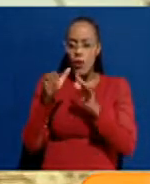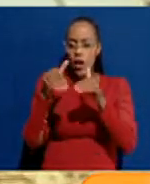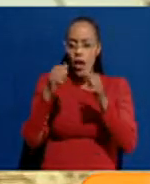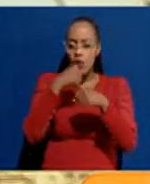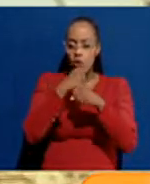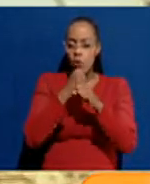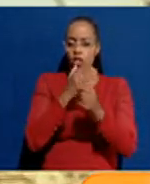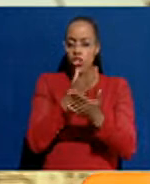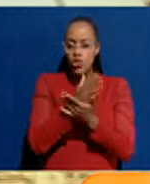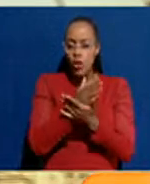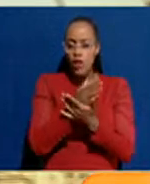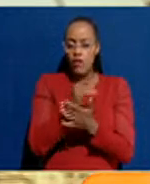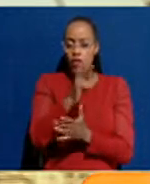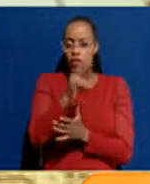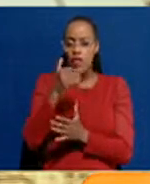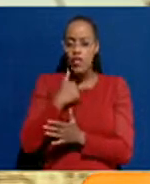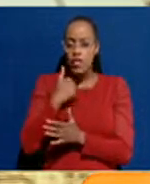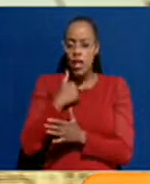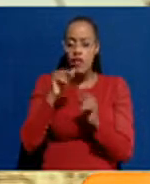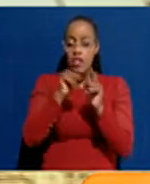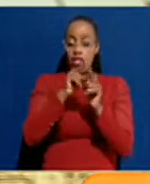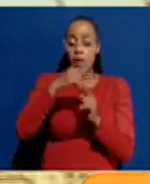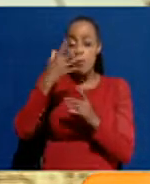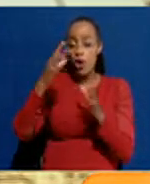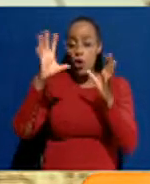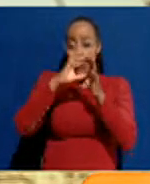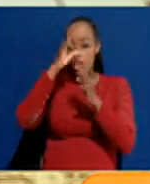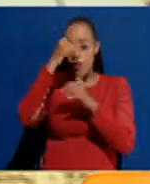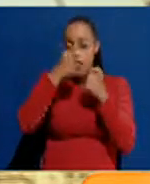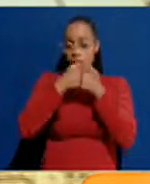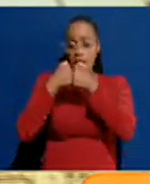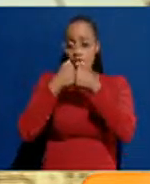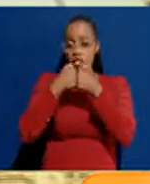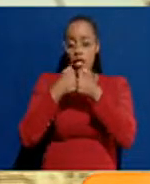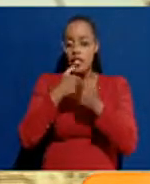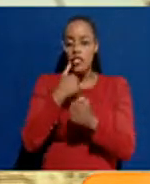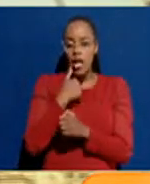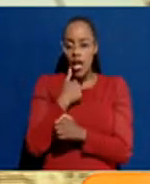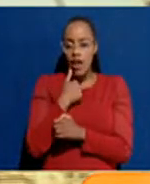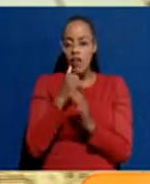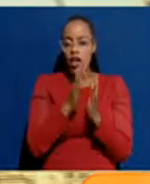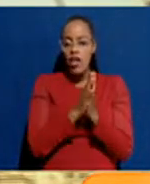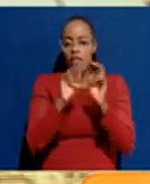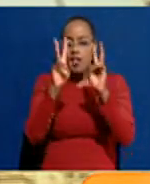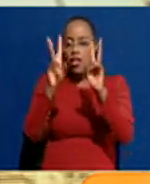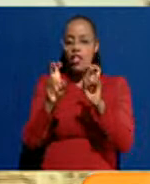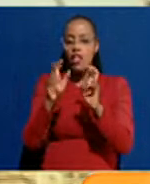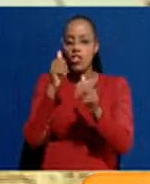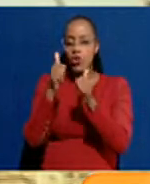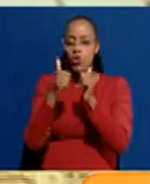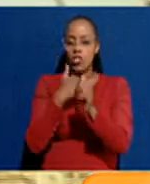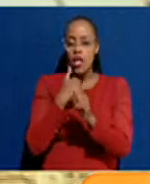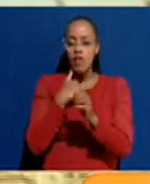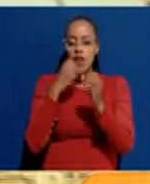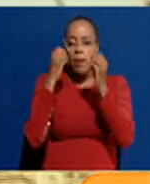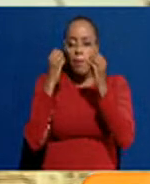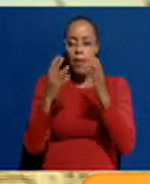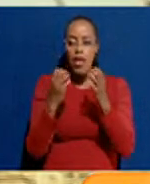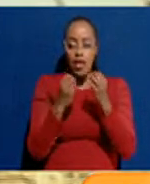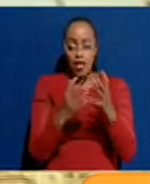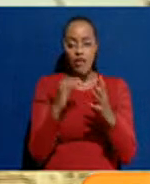that they have a safe connection. Because the challenge even of illegal connections, of course, there is the issue of revenue that many would look